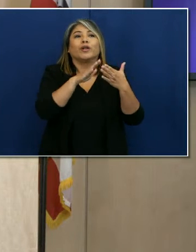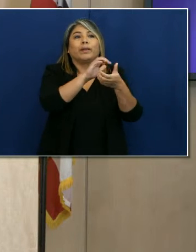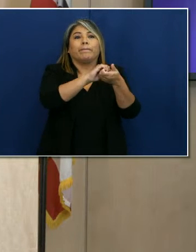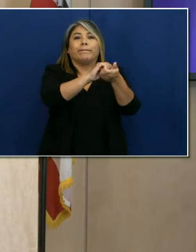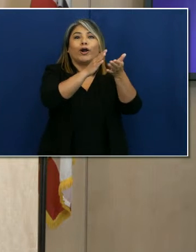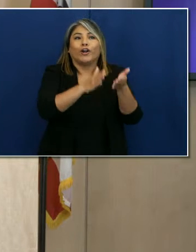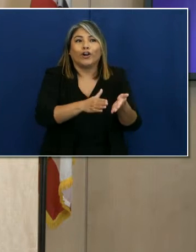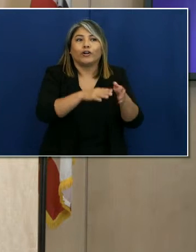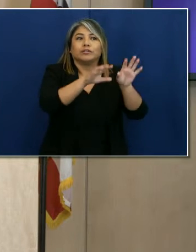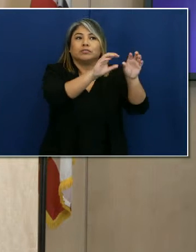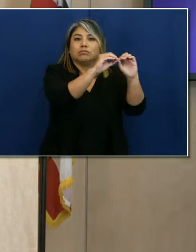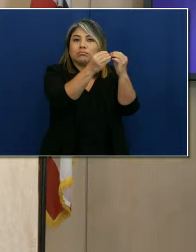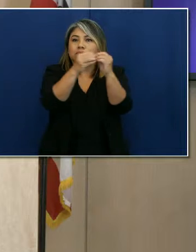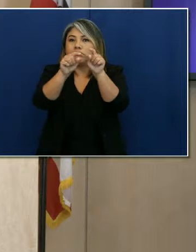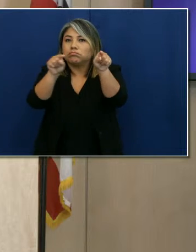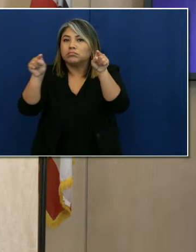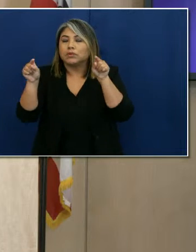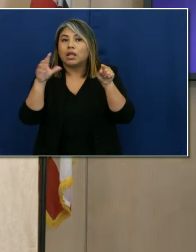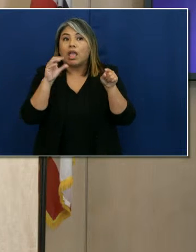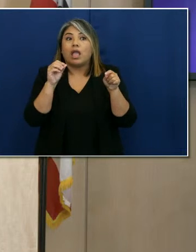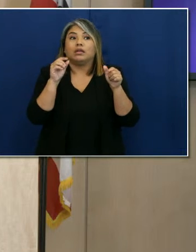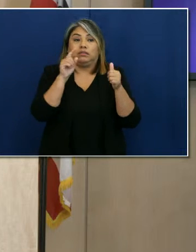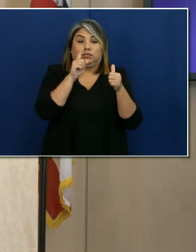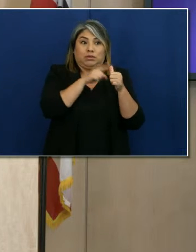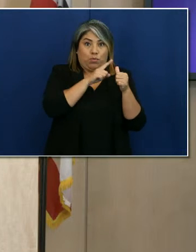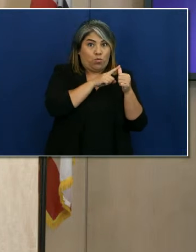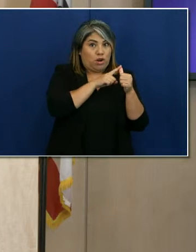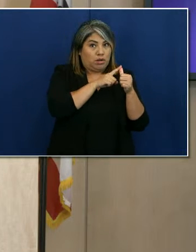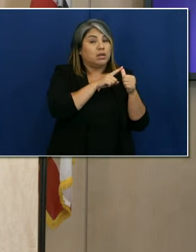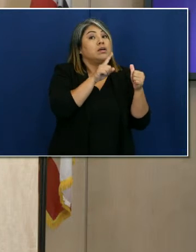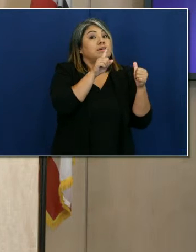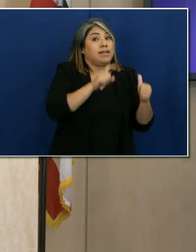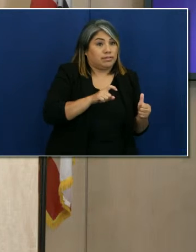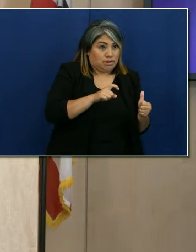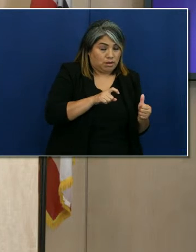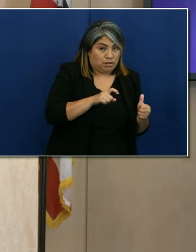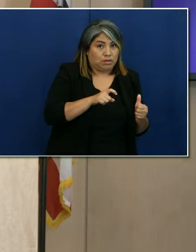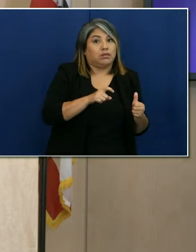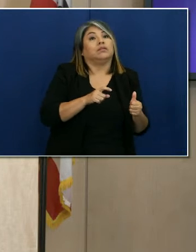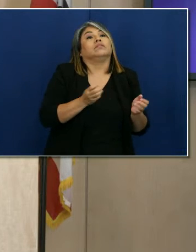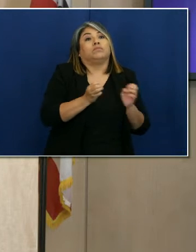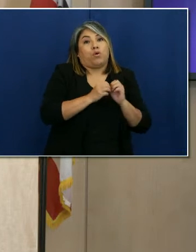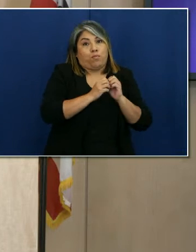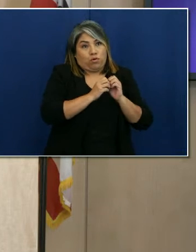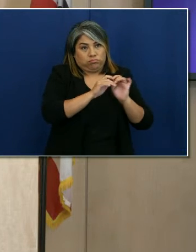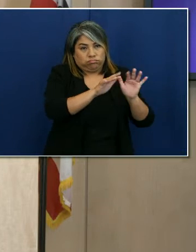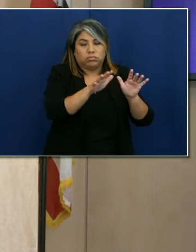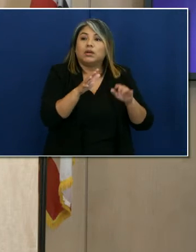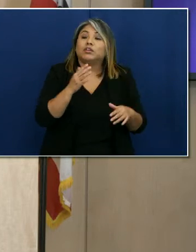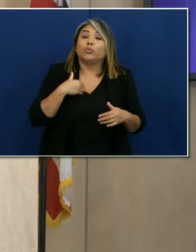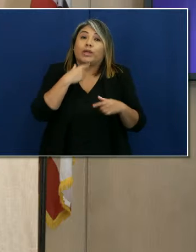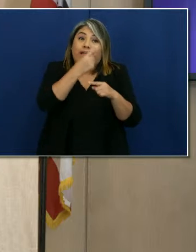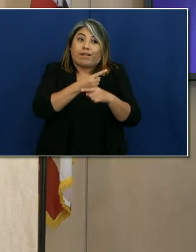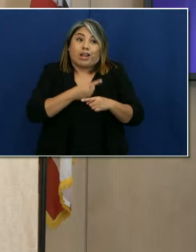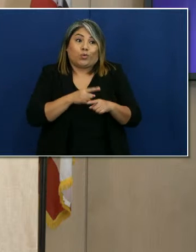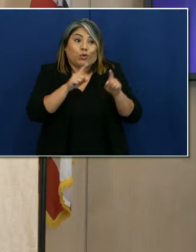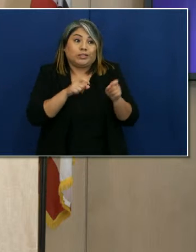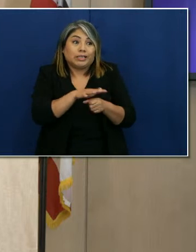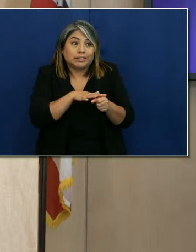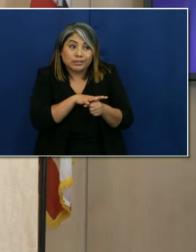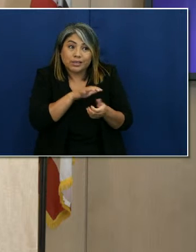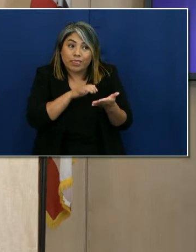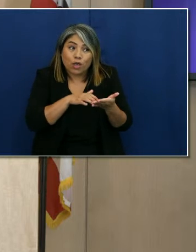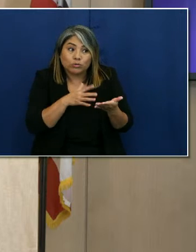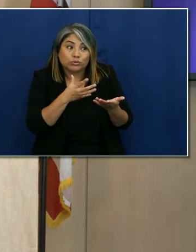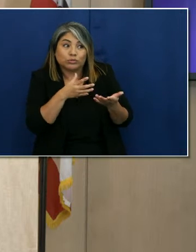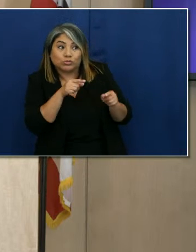and look at, number one, testing. And do an overlay of that. Do we have adequate test sites in those